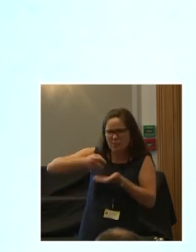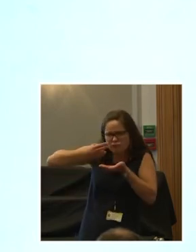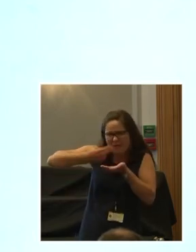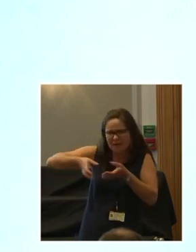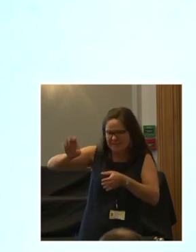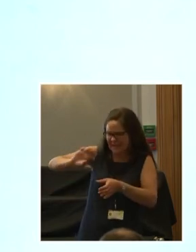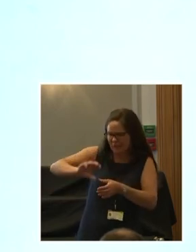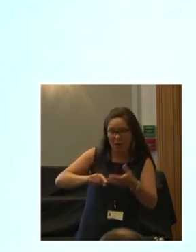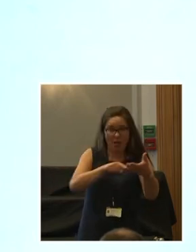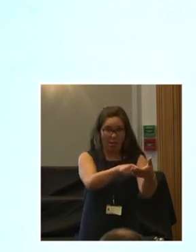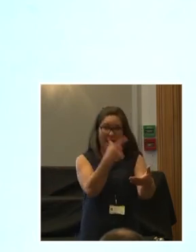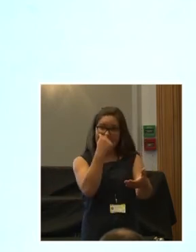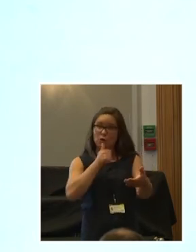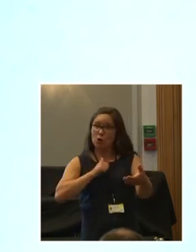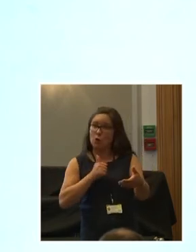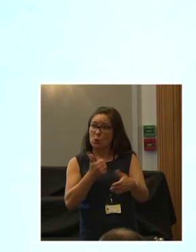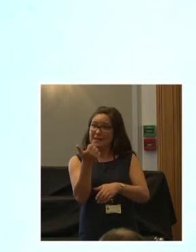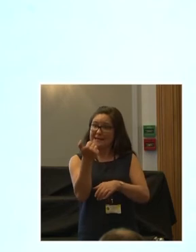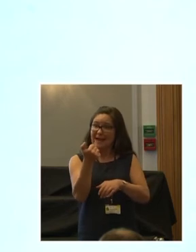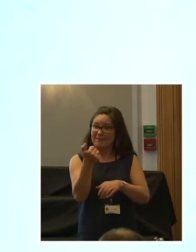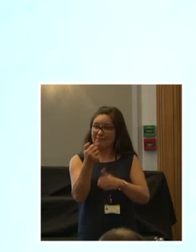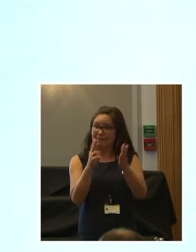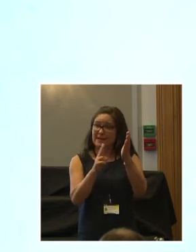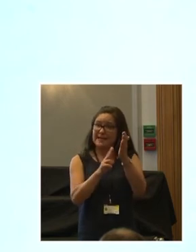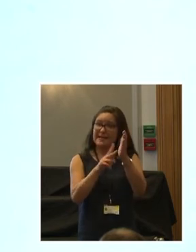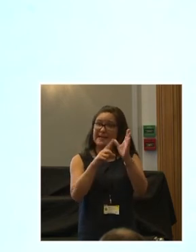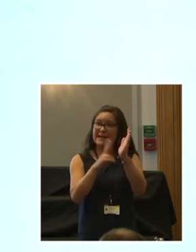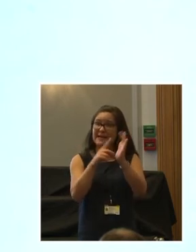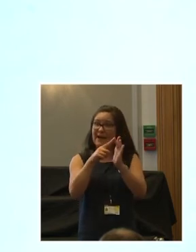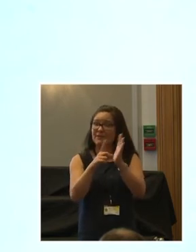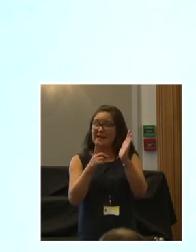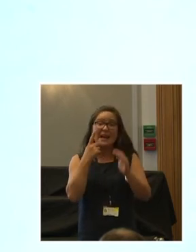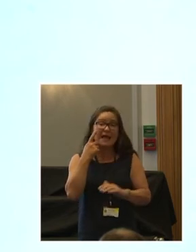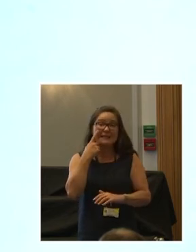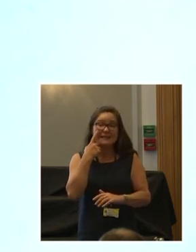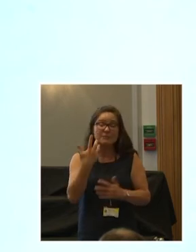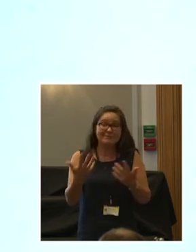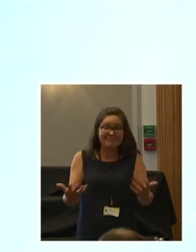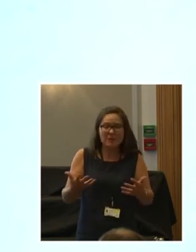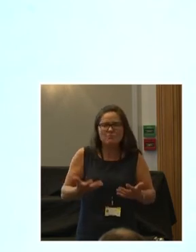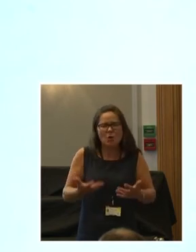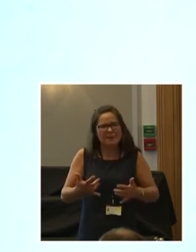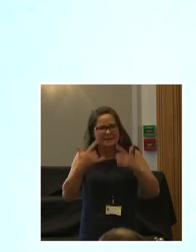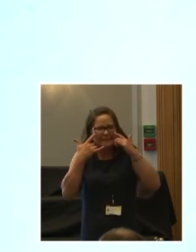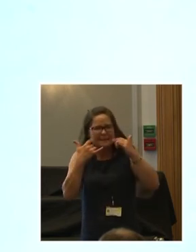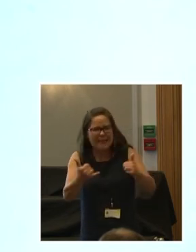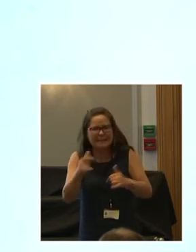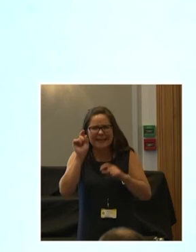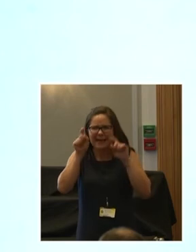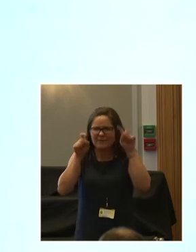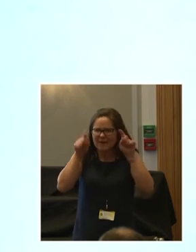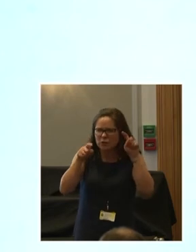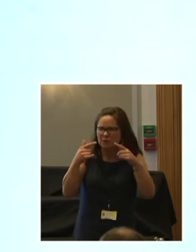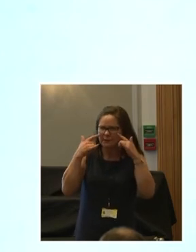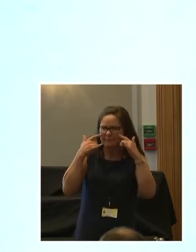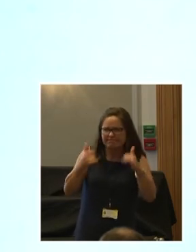might want to use that. Now, again, I'm not, there are other brands that are out there, but it's just a test of innovation. Would this technology be suitable?